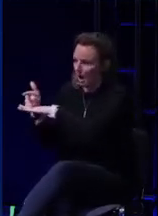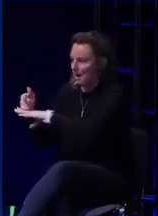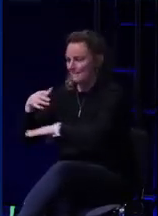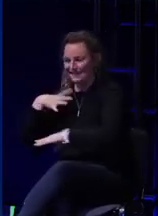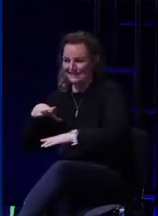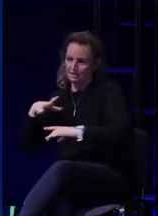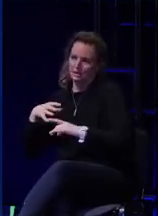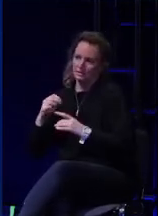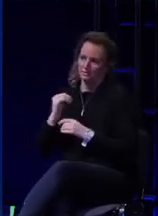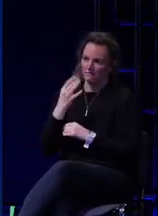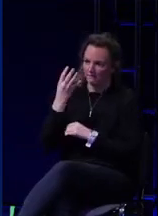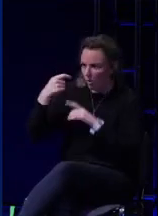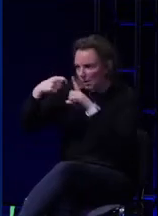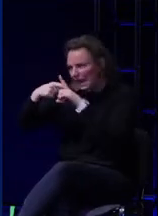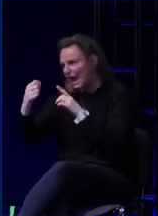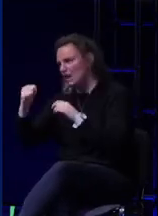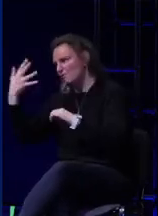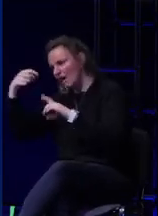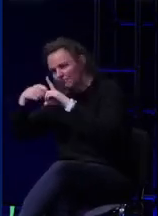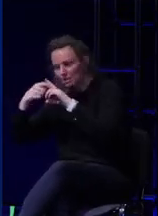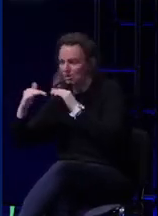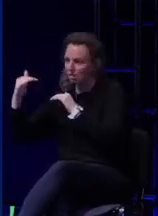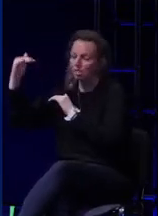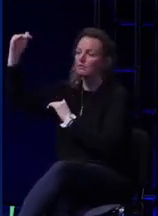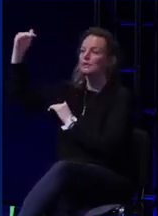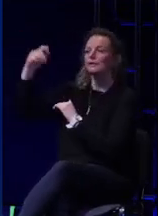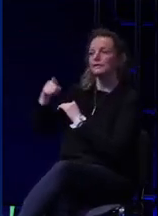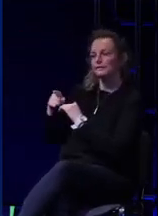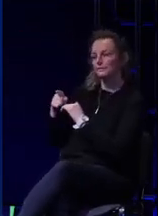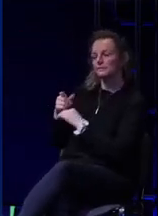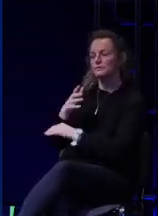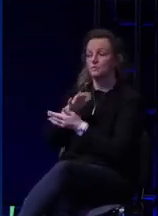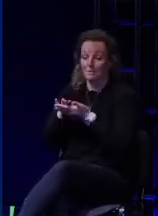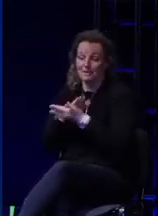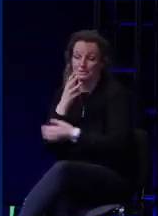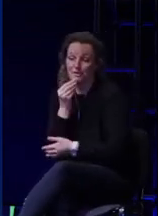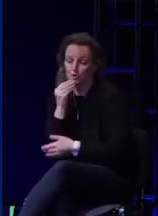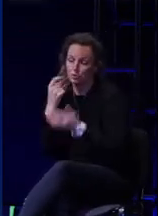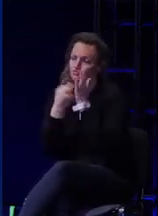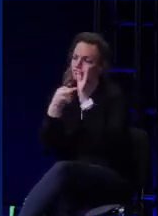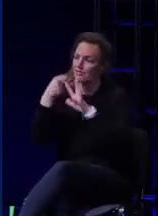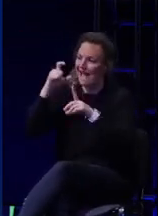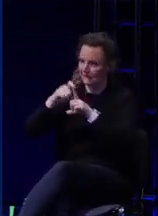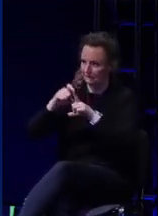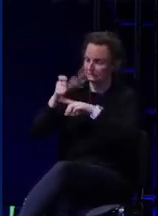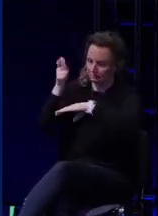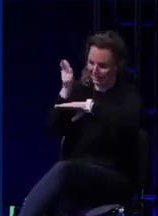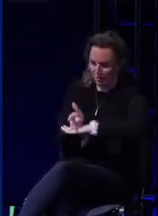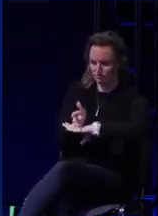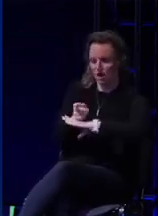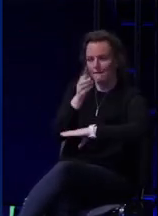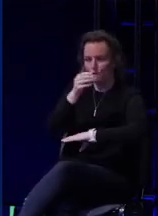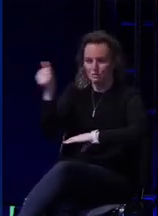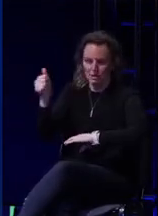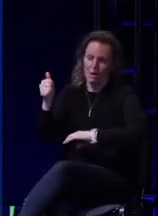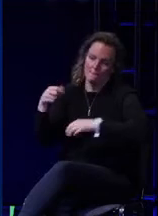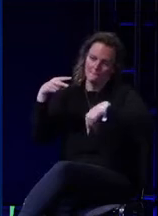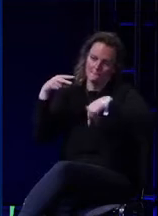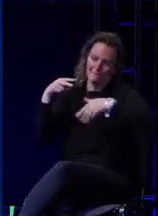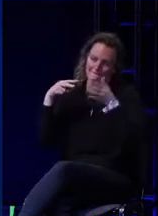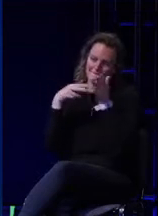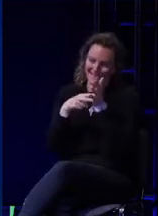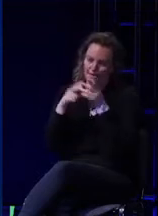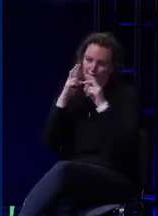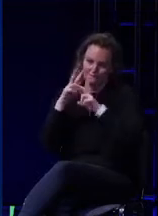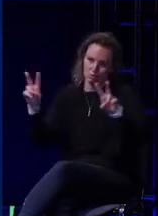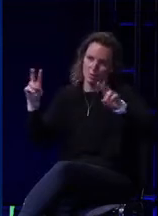So it was quite, we did end up using a red camera for certain VFX shots. But I'd say that relationship